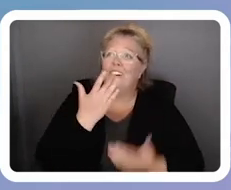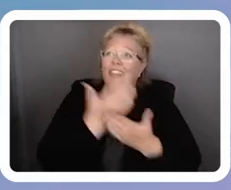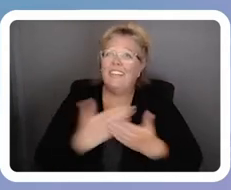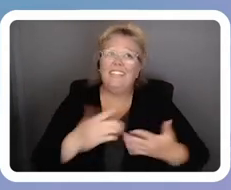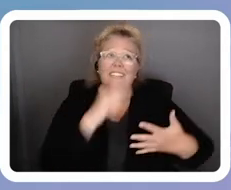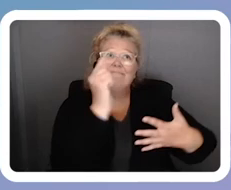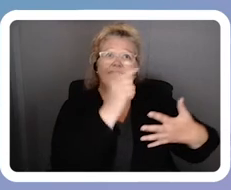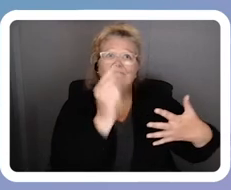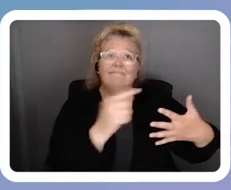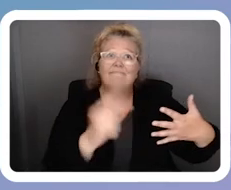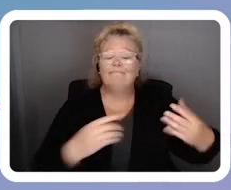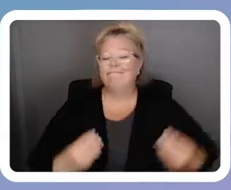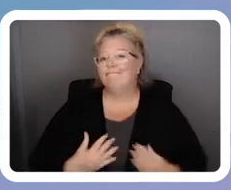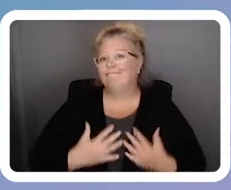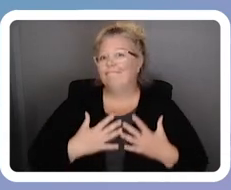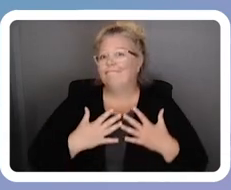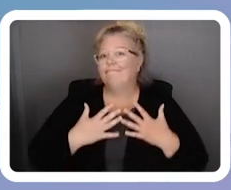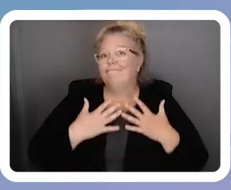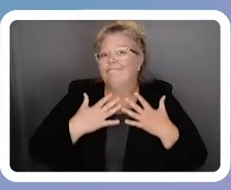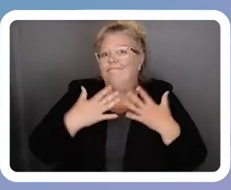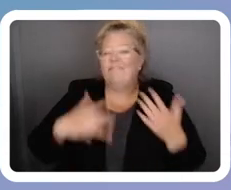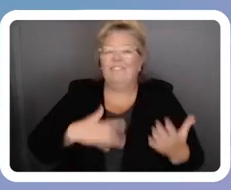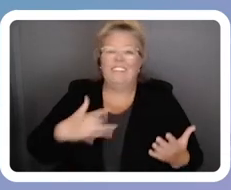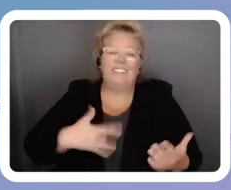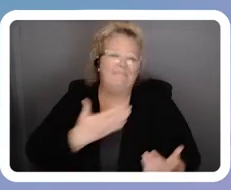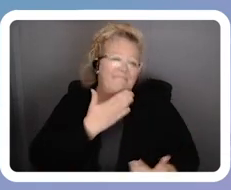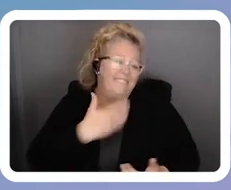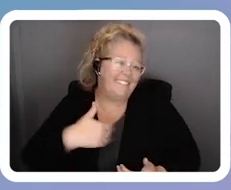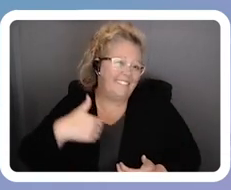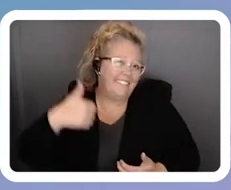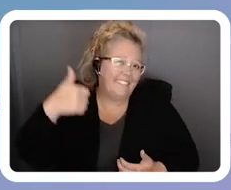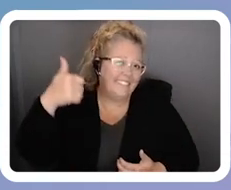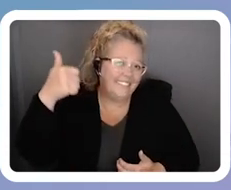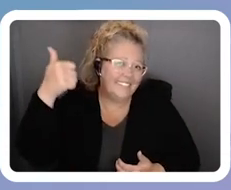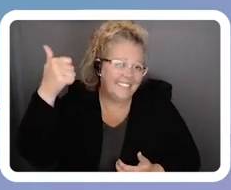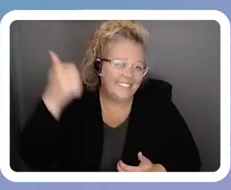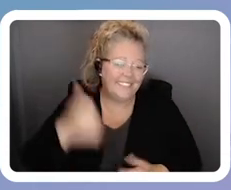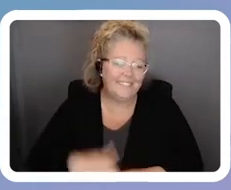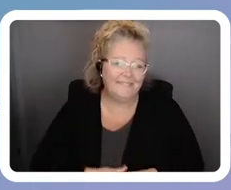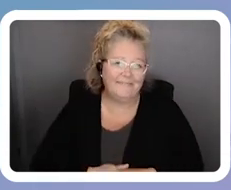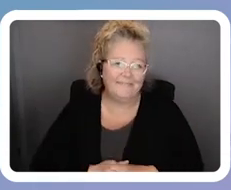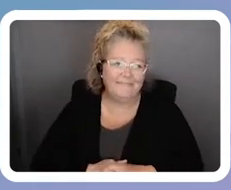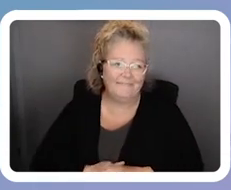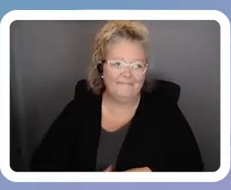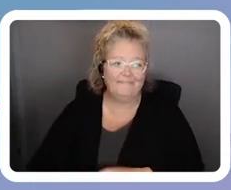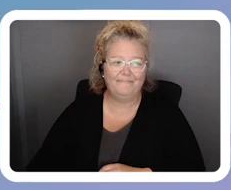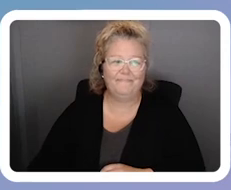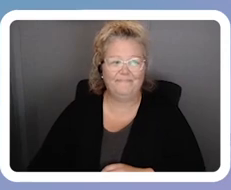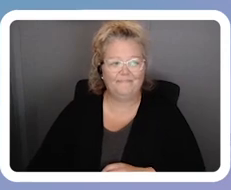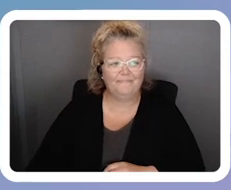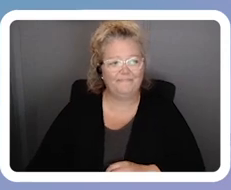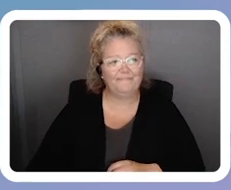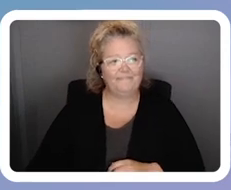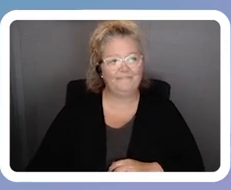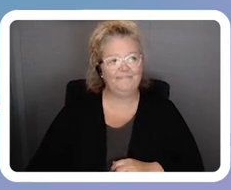my favorite things, and then I don't feel so